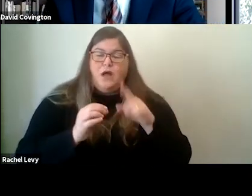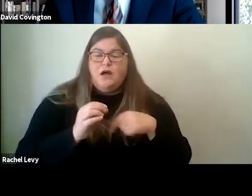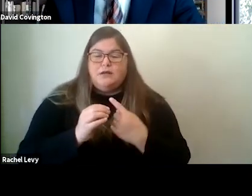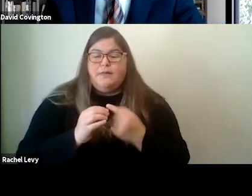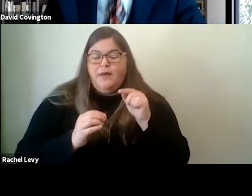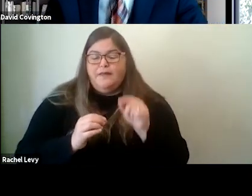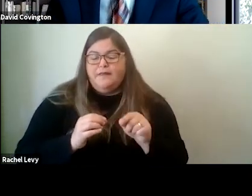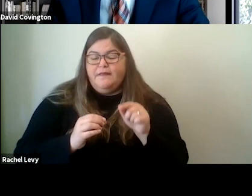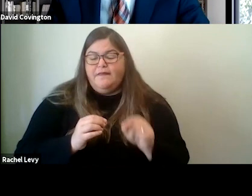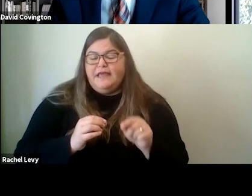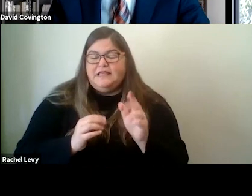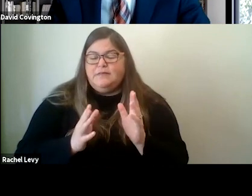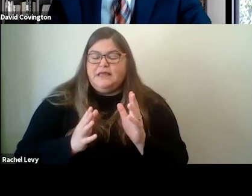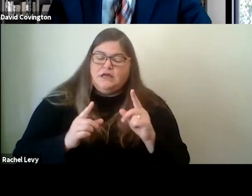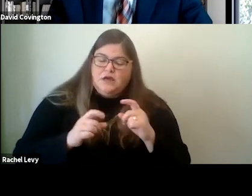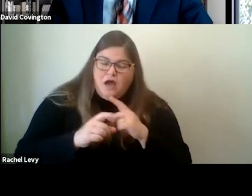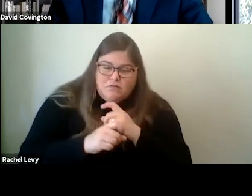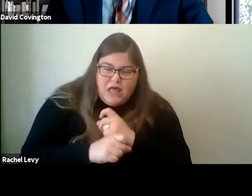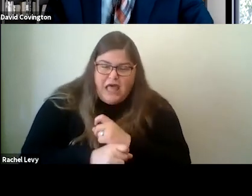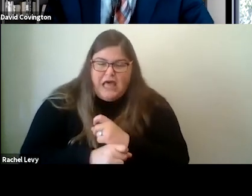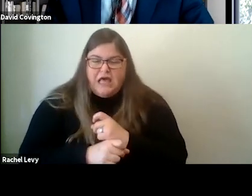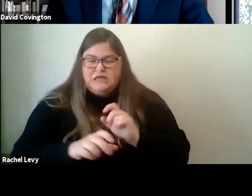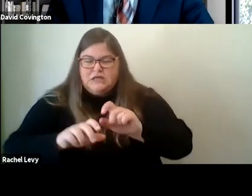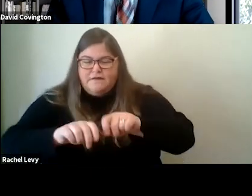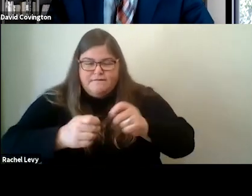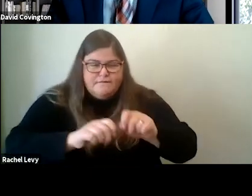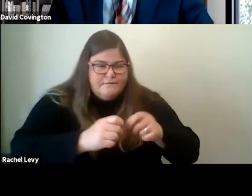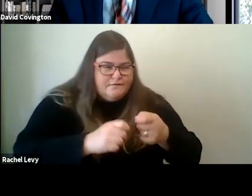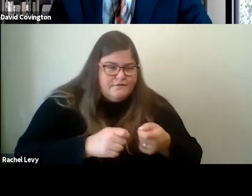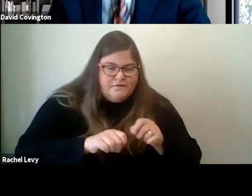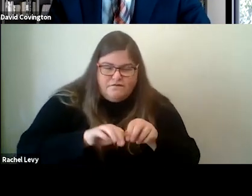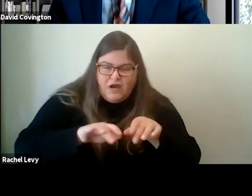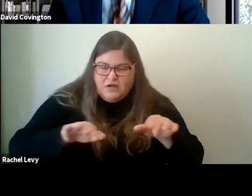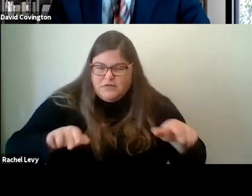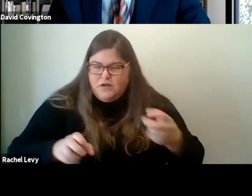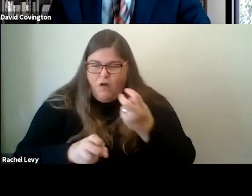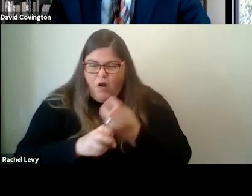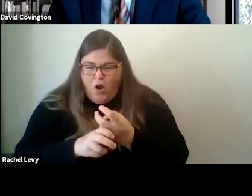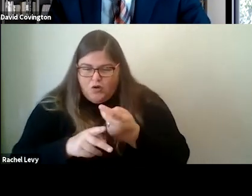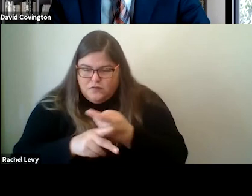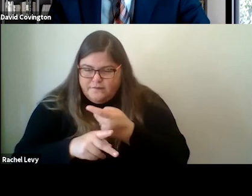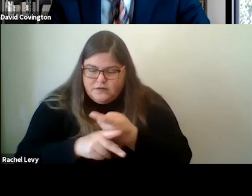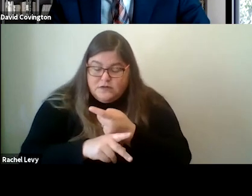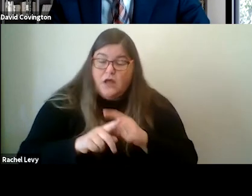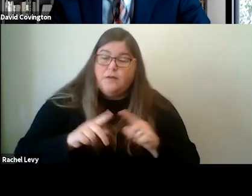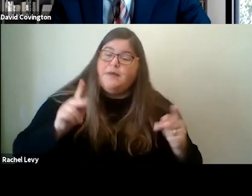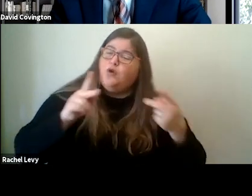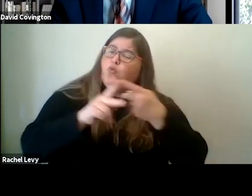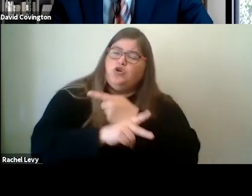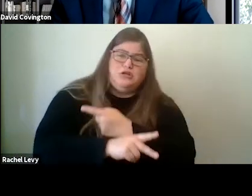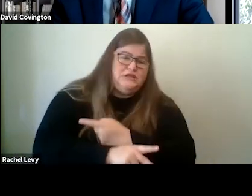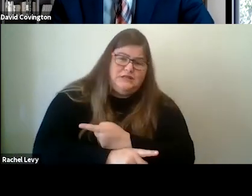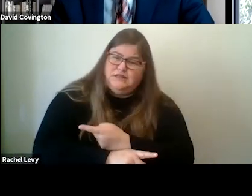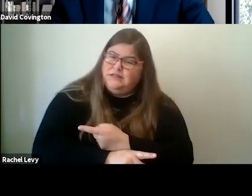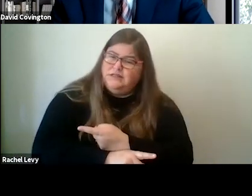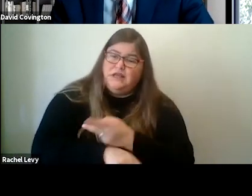fragmented, hard to negotiate. It's worse than that. It's much worse than that. The common experience for a person on